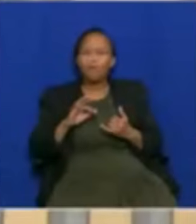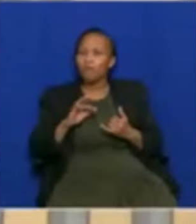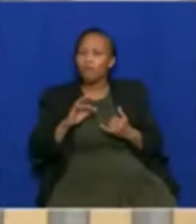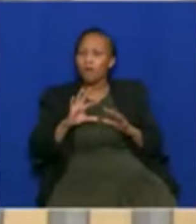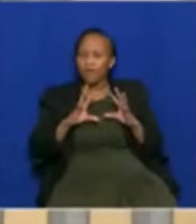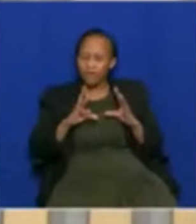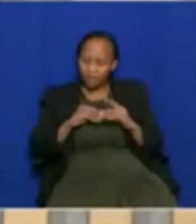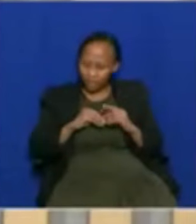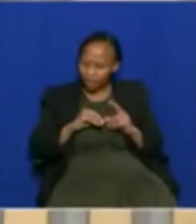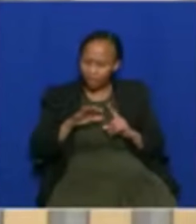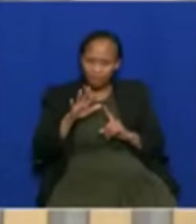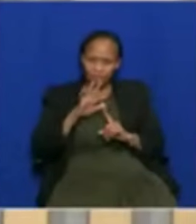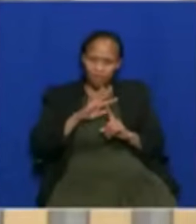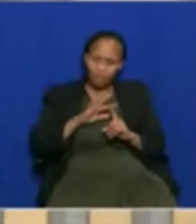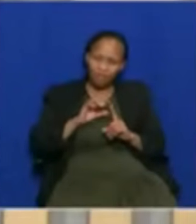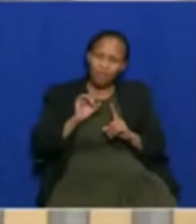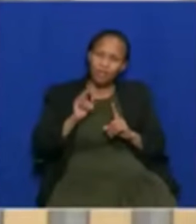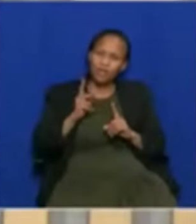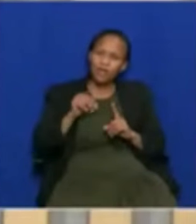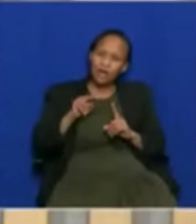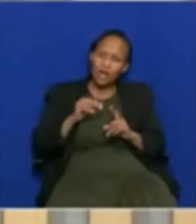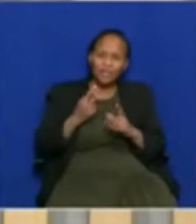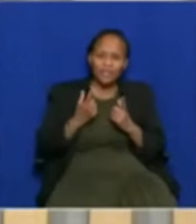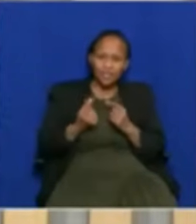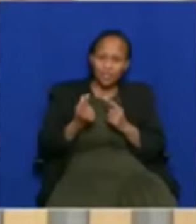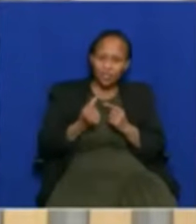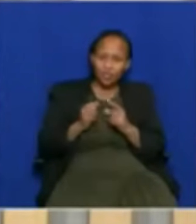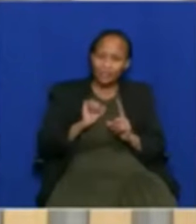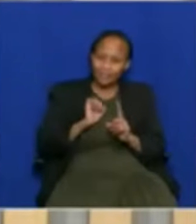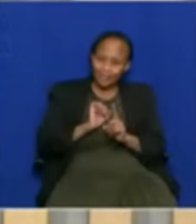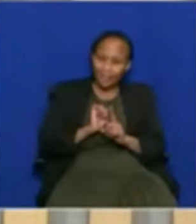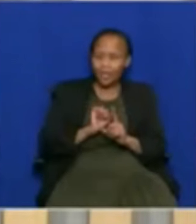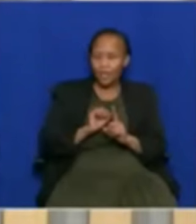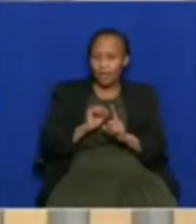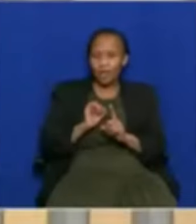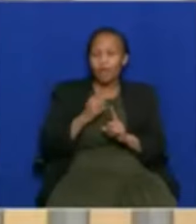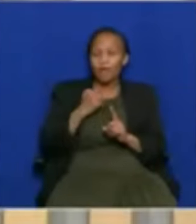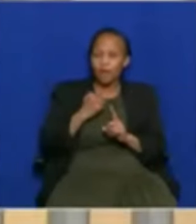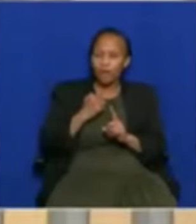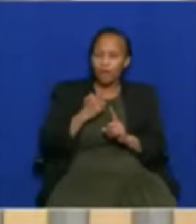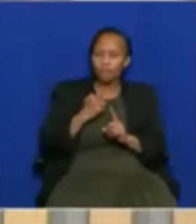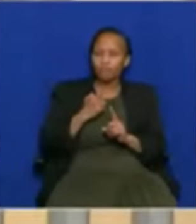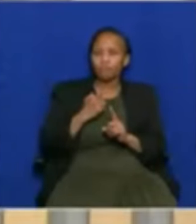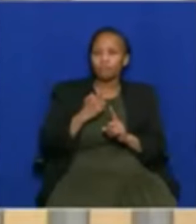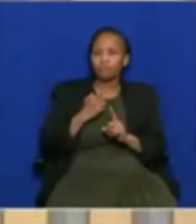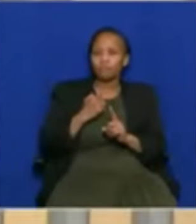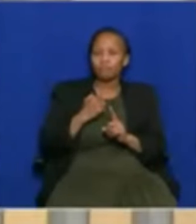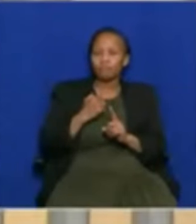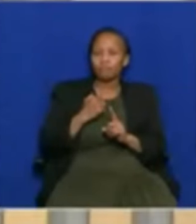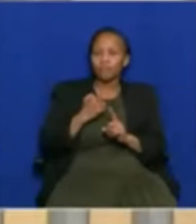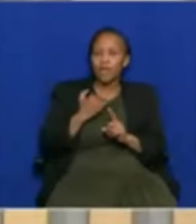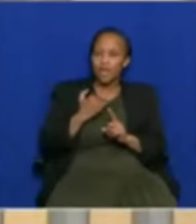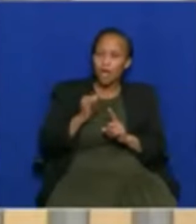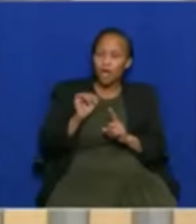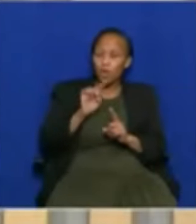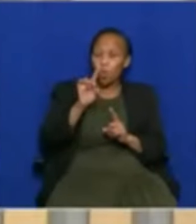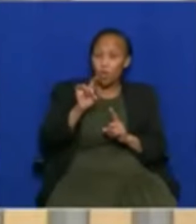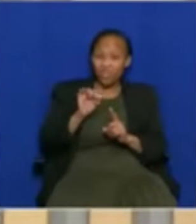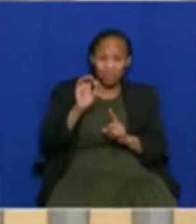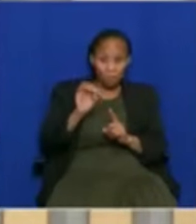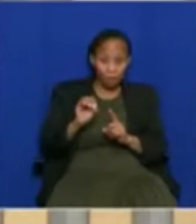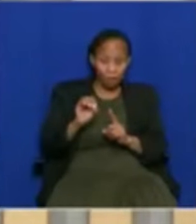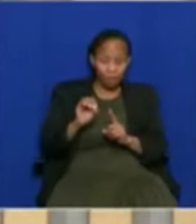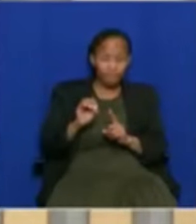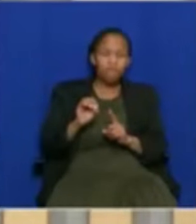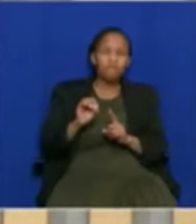activities, his names will stand out now. No matter where it gets mentioned, it poses a question mark there. When I put